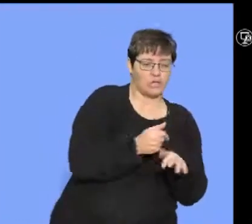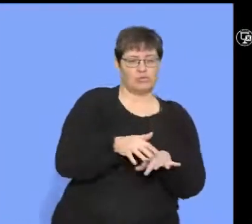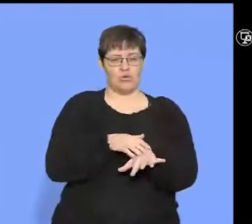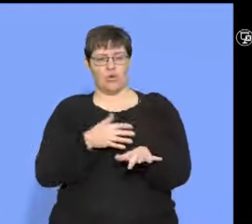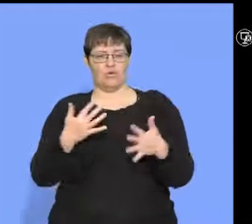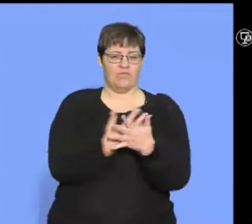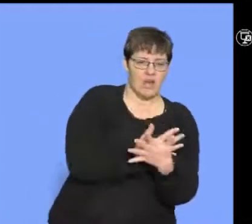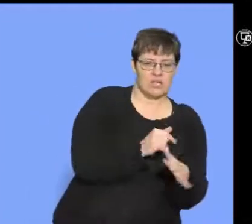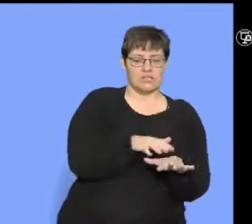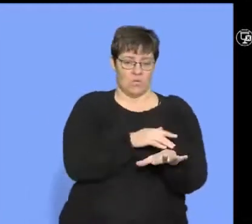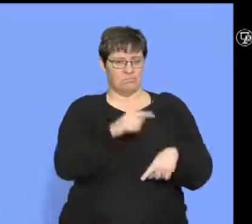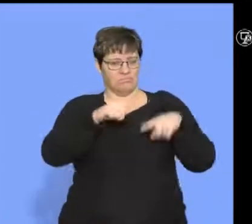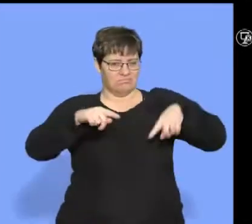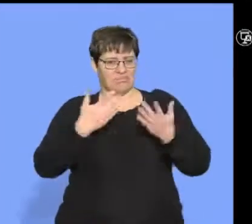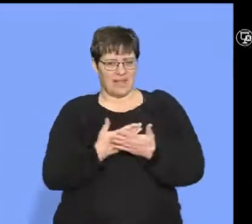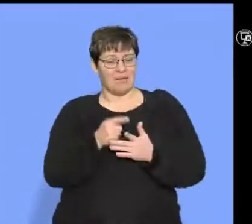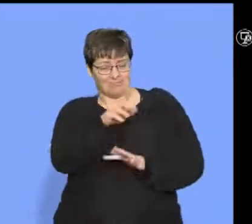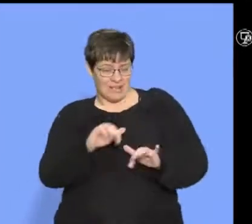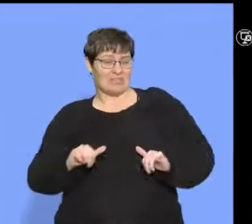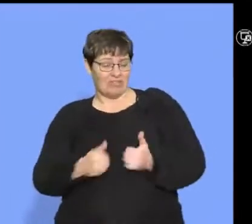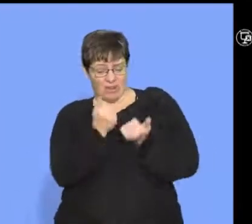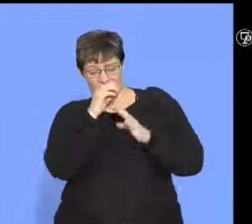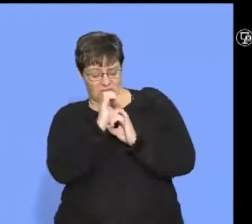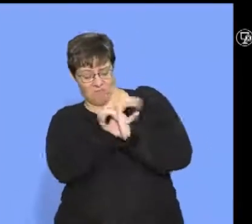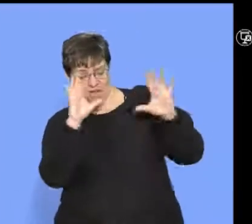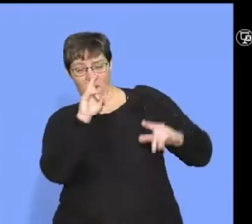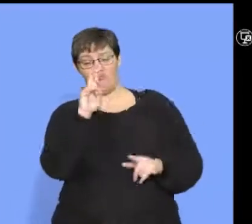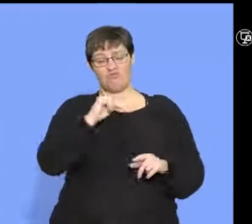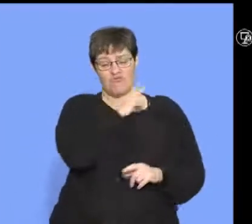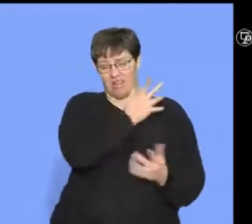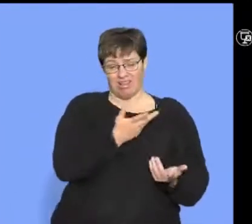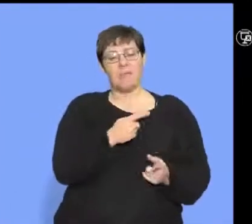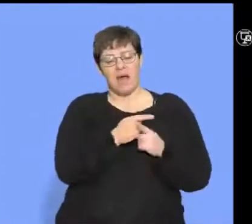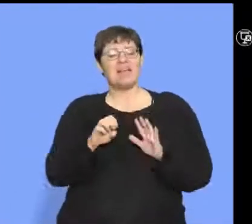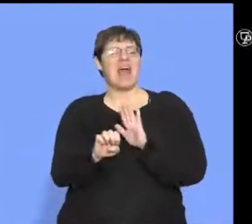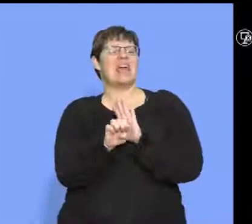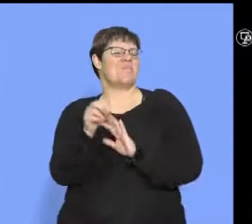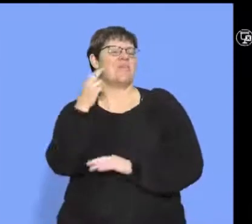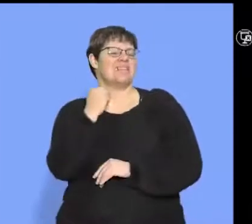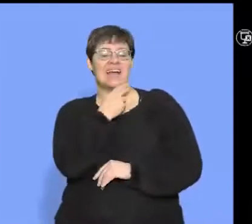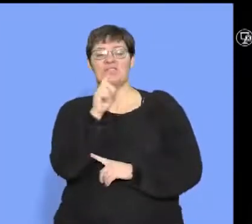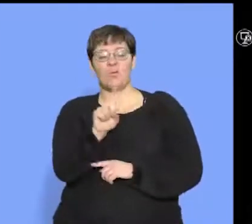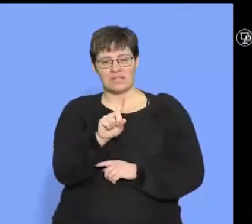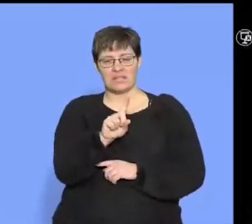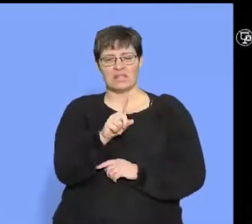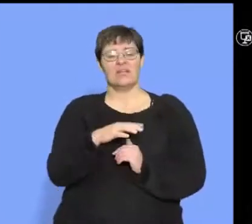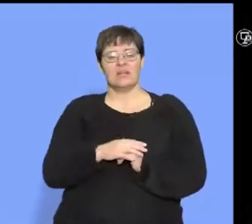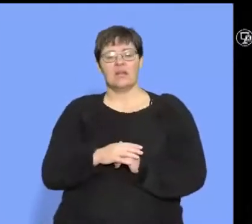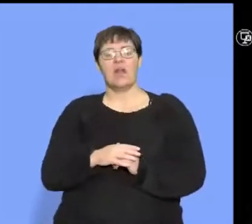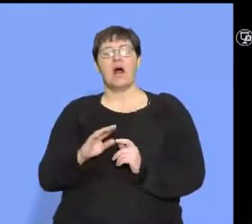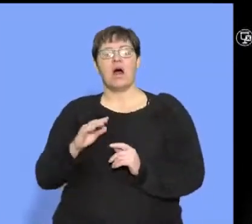change mediums. This one's more challenging to picture in the real world, but a nice example of it is waves crashing